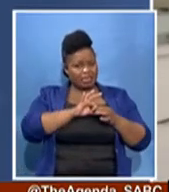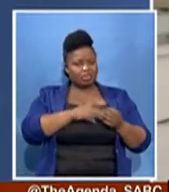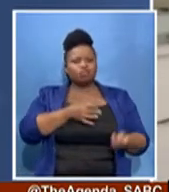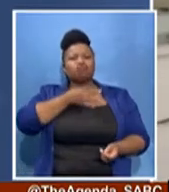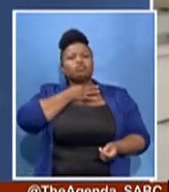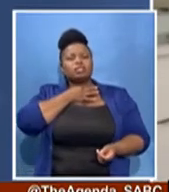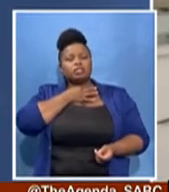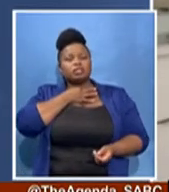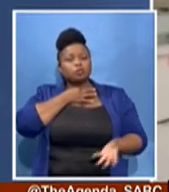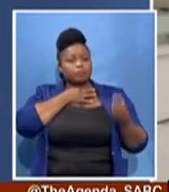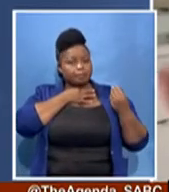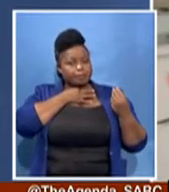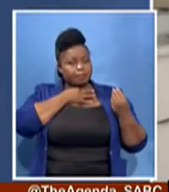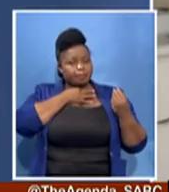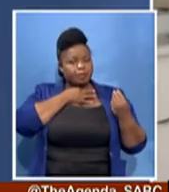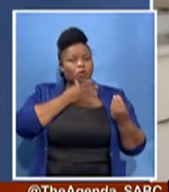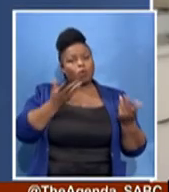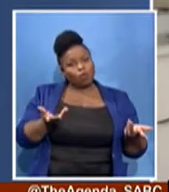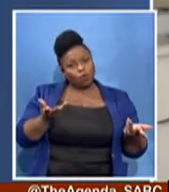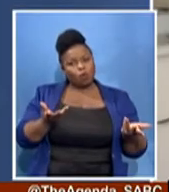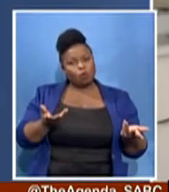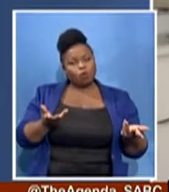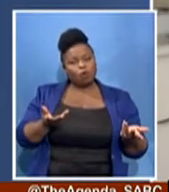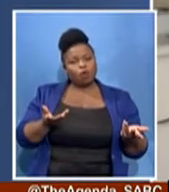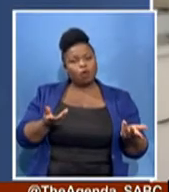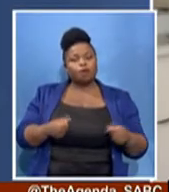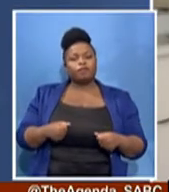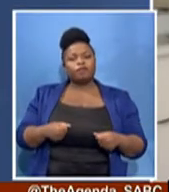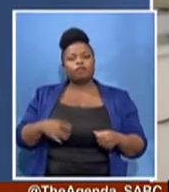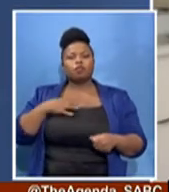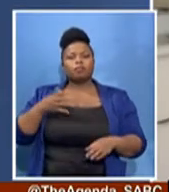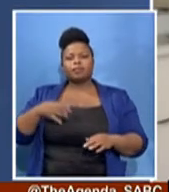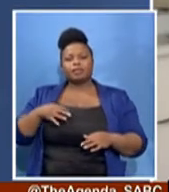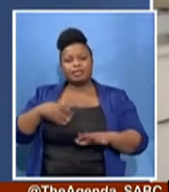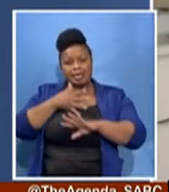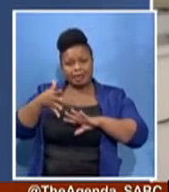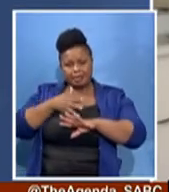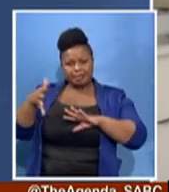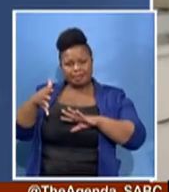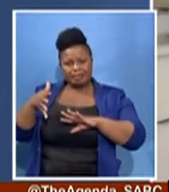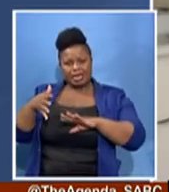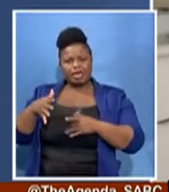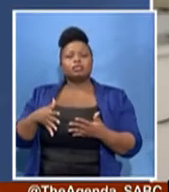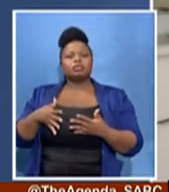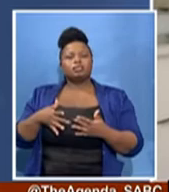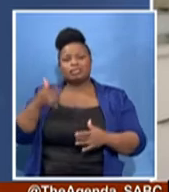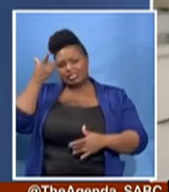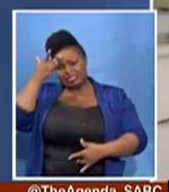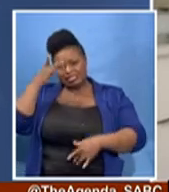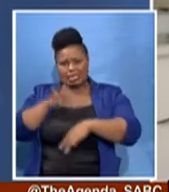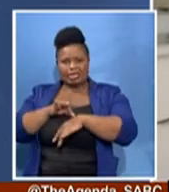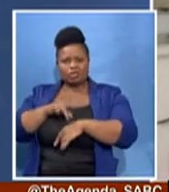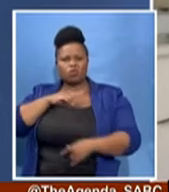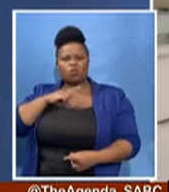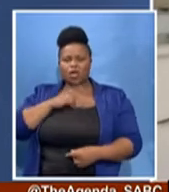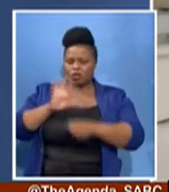of getting thrombosis because of COVID, which also carries a high risk of causing clots? So all